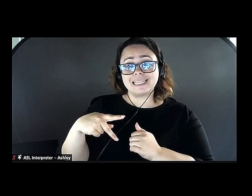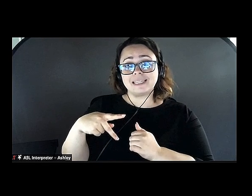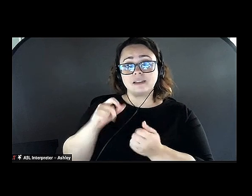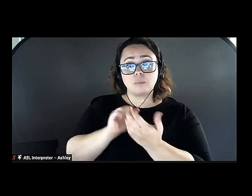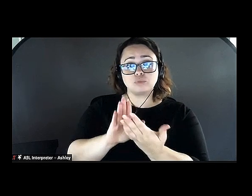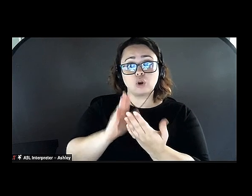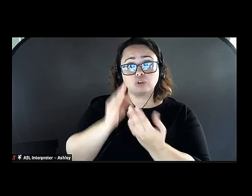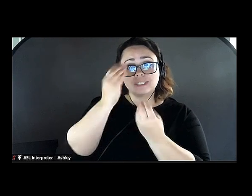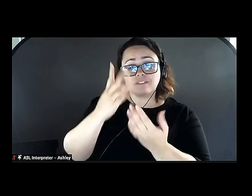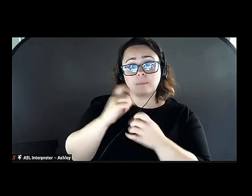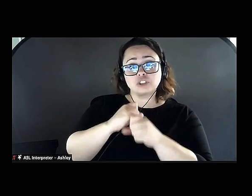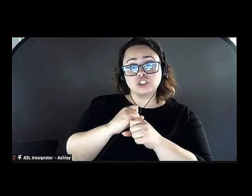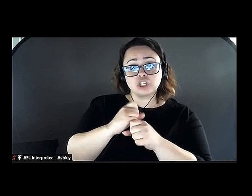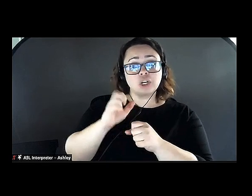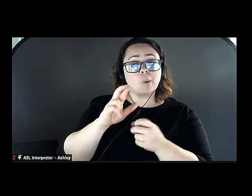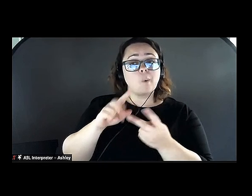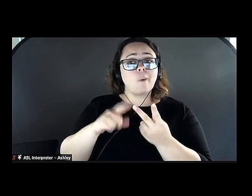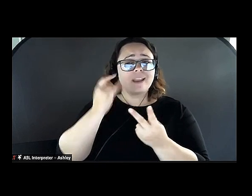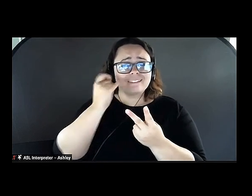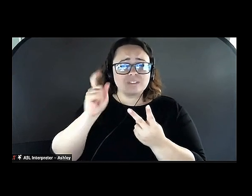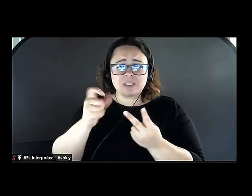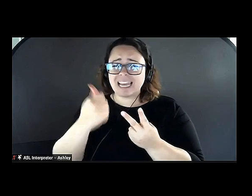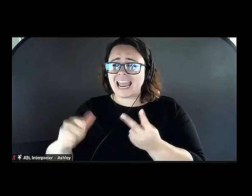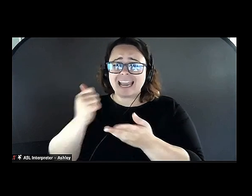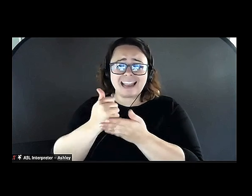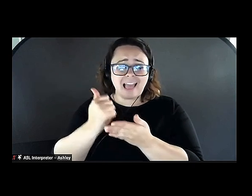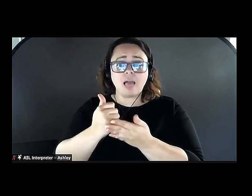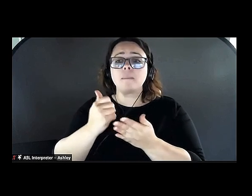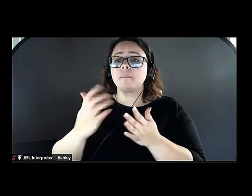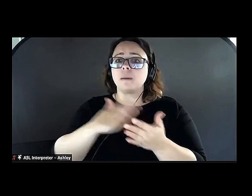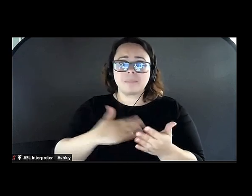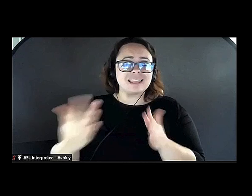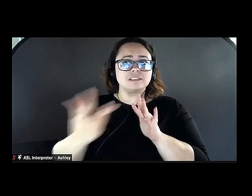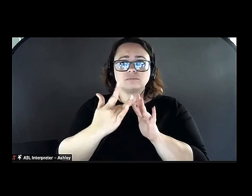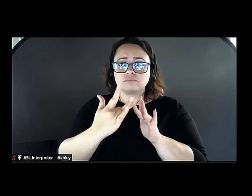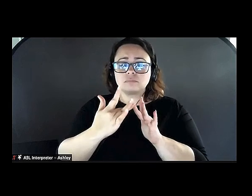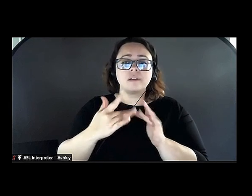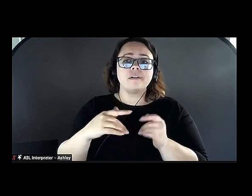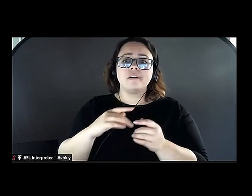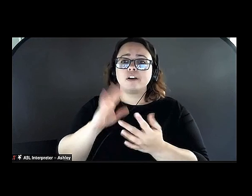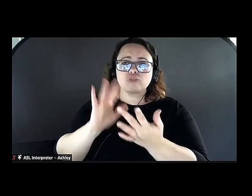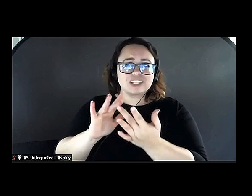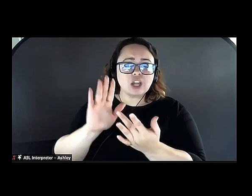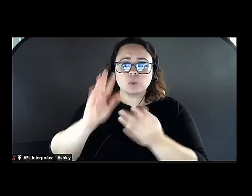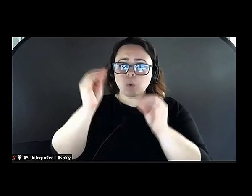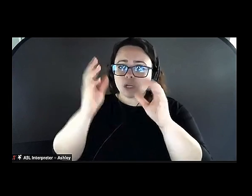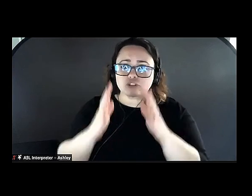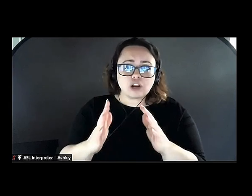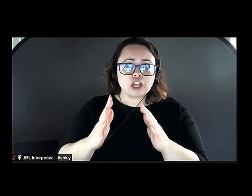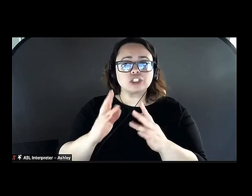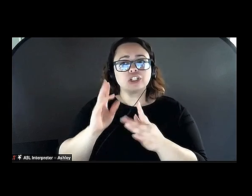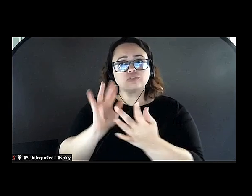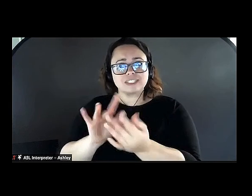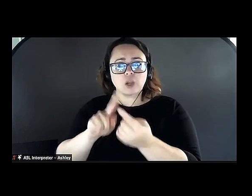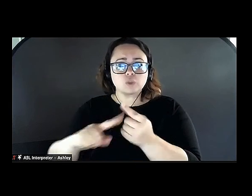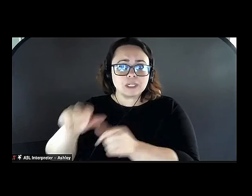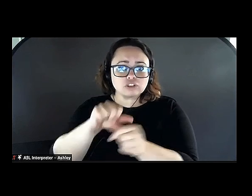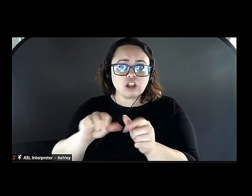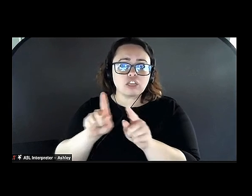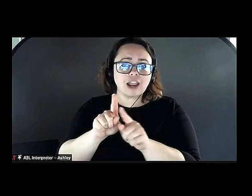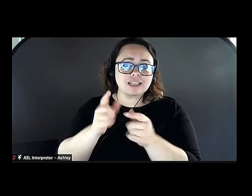approaches information security, or if you need any help at all, please use us, your instructors, and each other as a resource. And